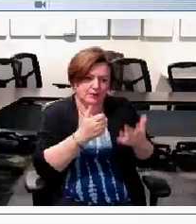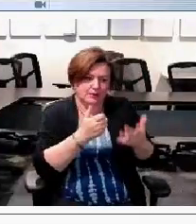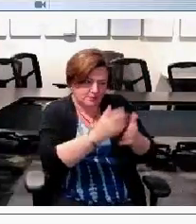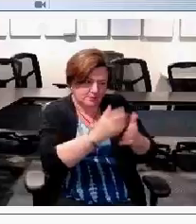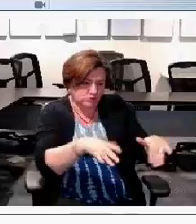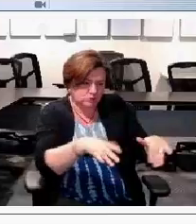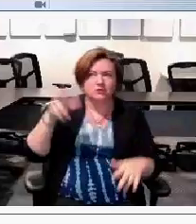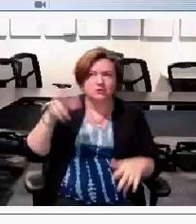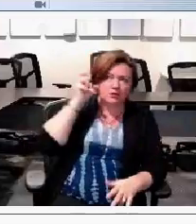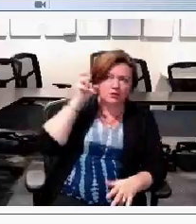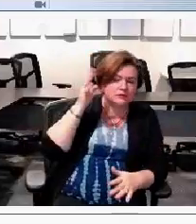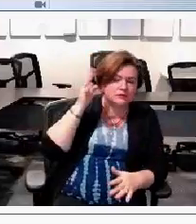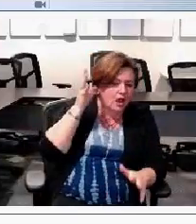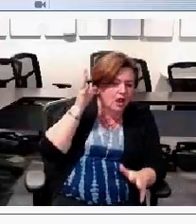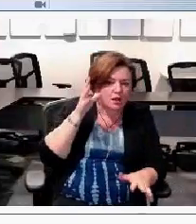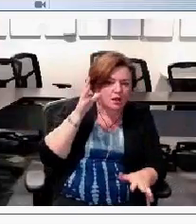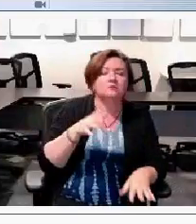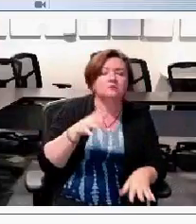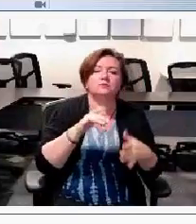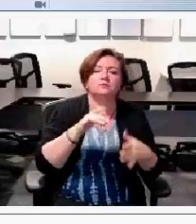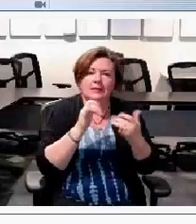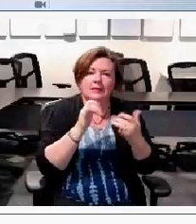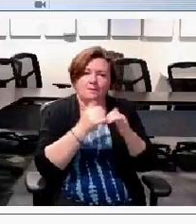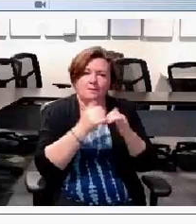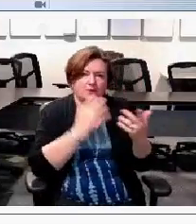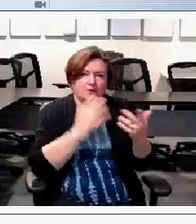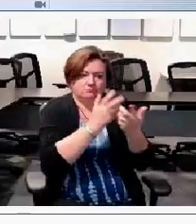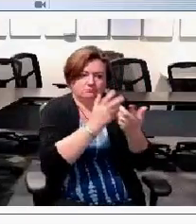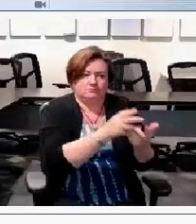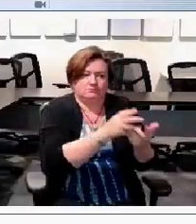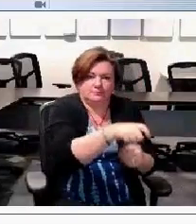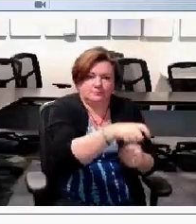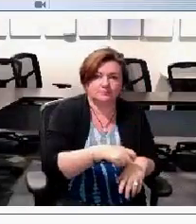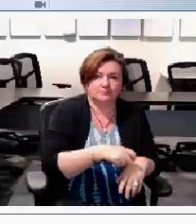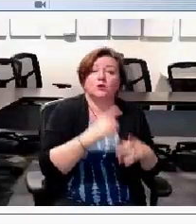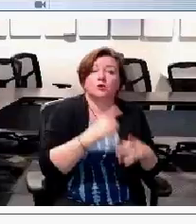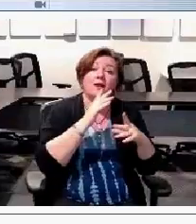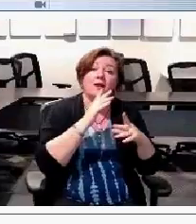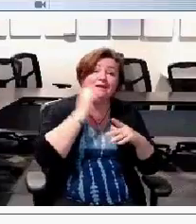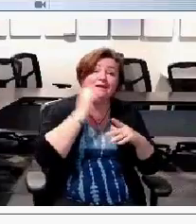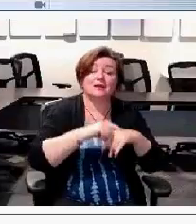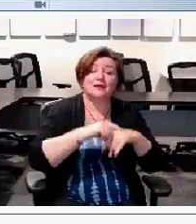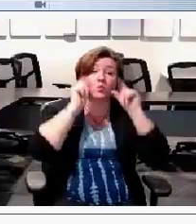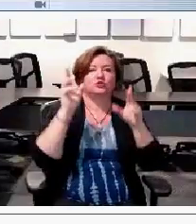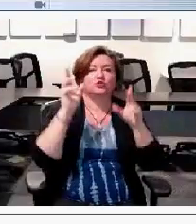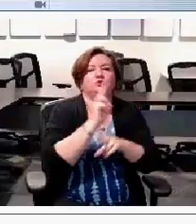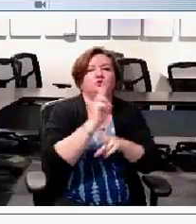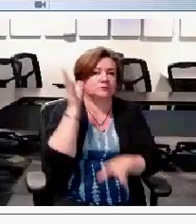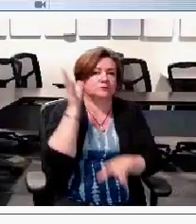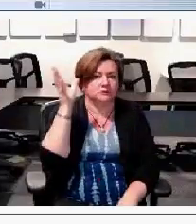getting, and knowing that that's something that they can have in place throughout their waking hours.